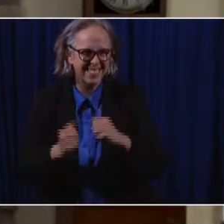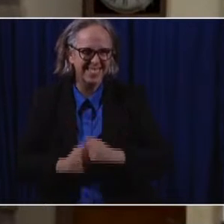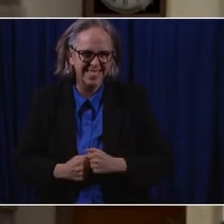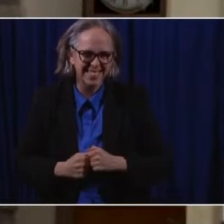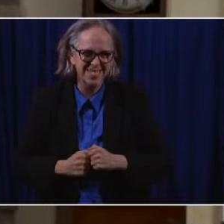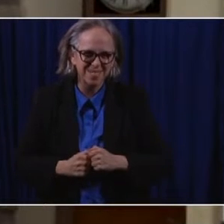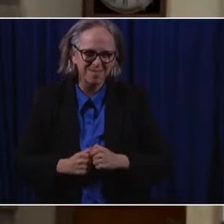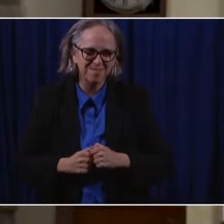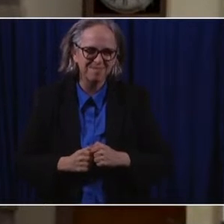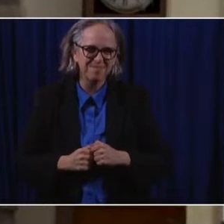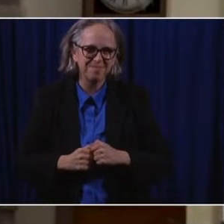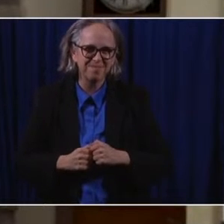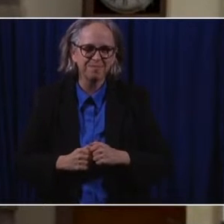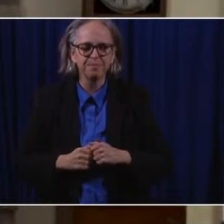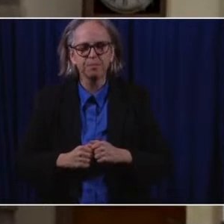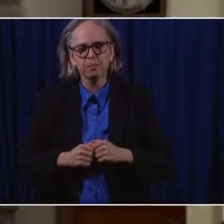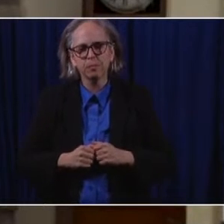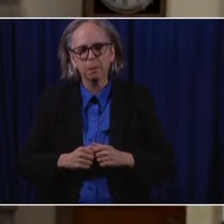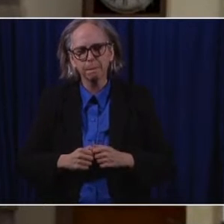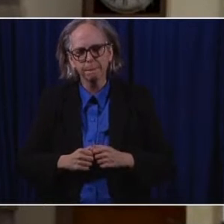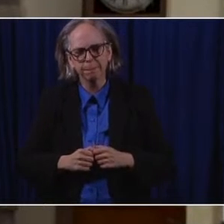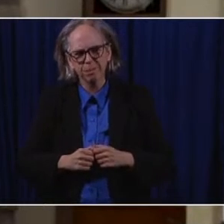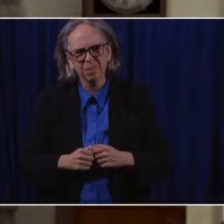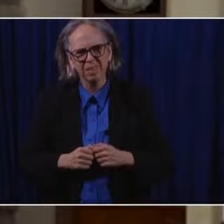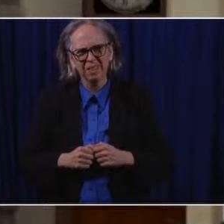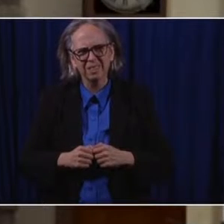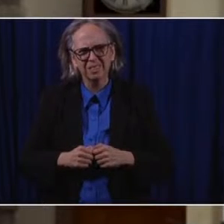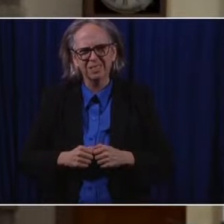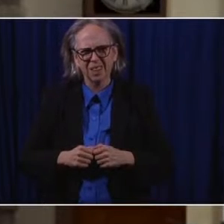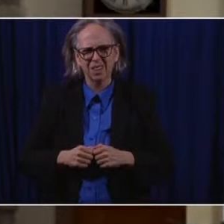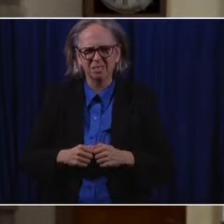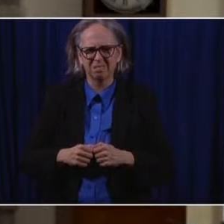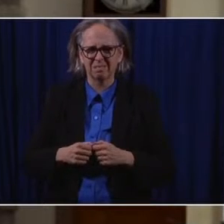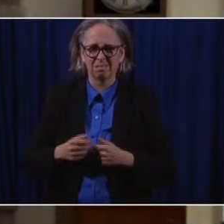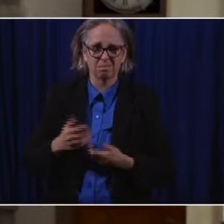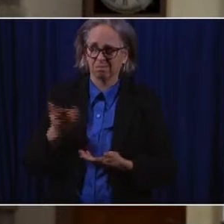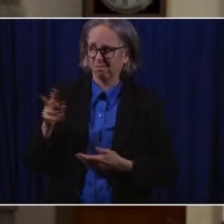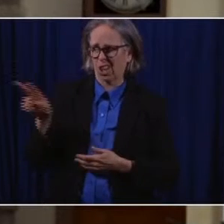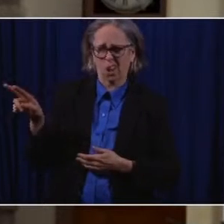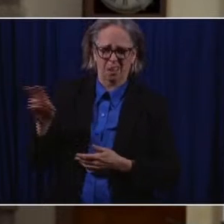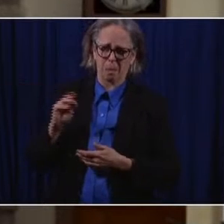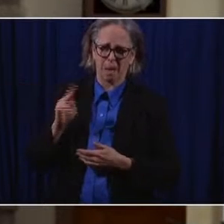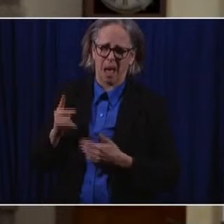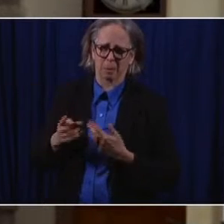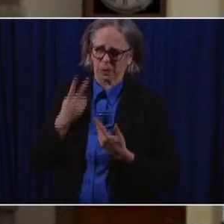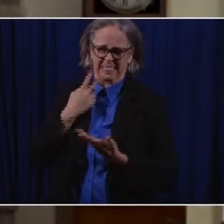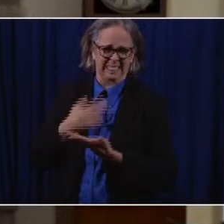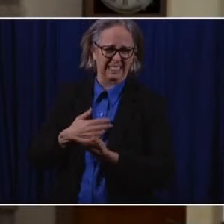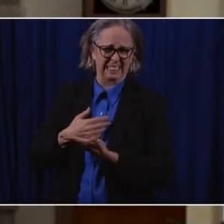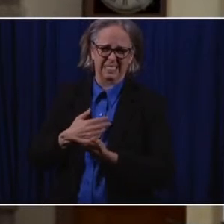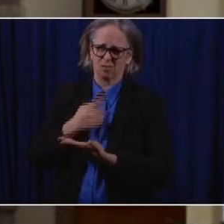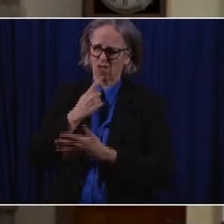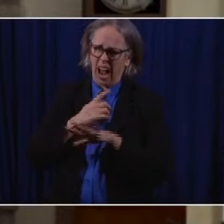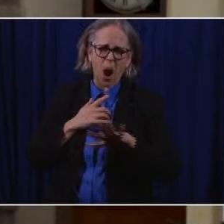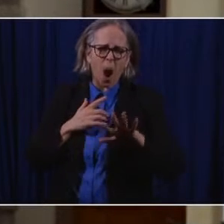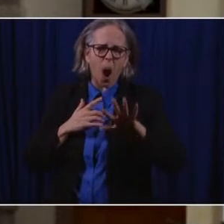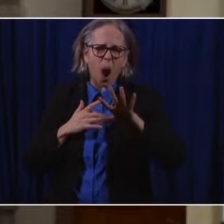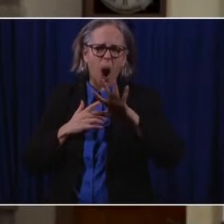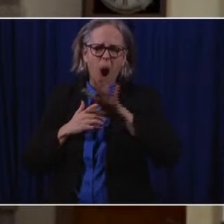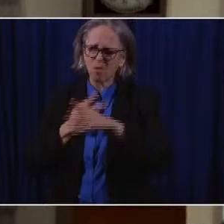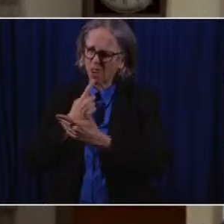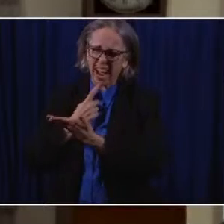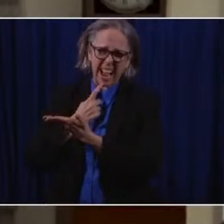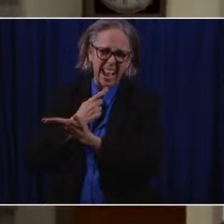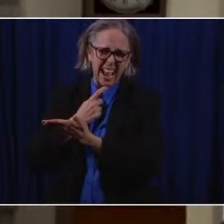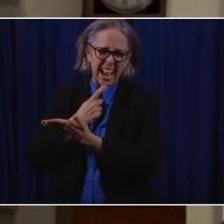So as we look at this map, virtually everything is red. And so while